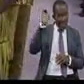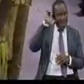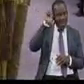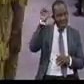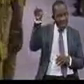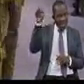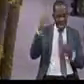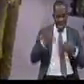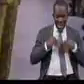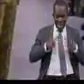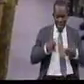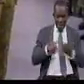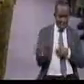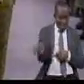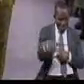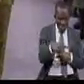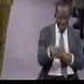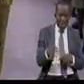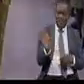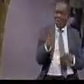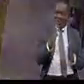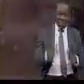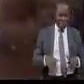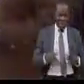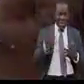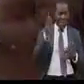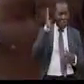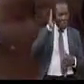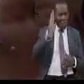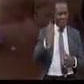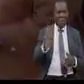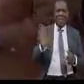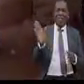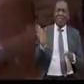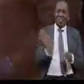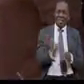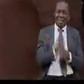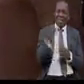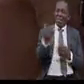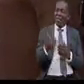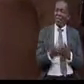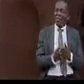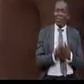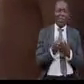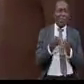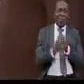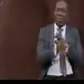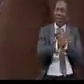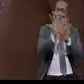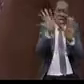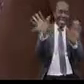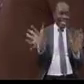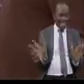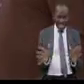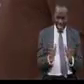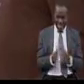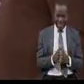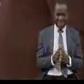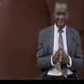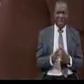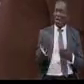Your life will take on new brightness, new